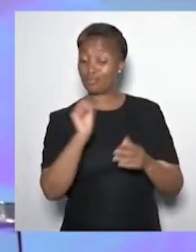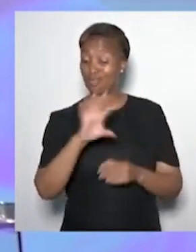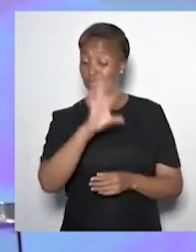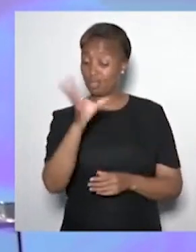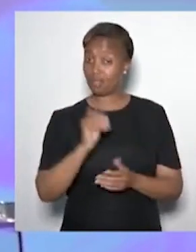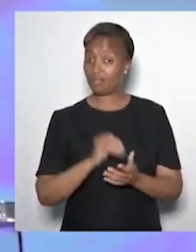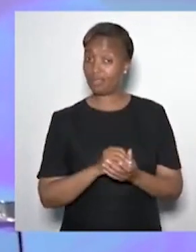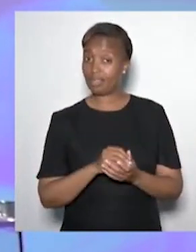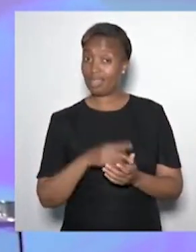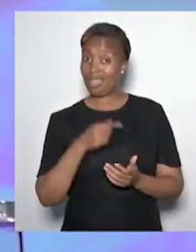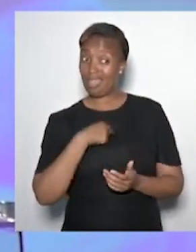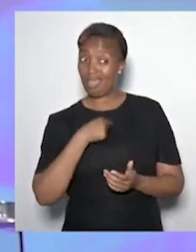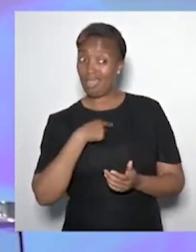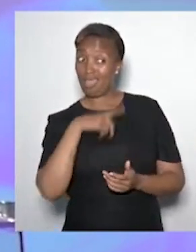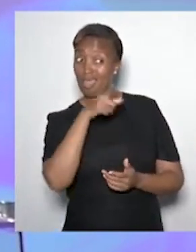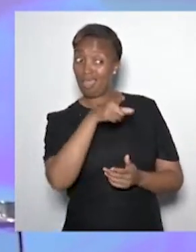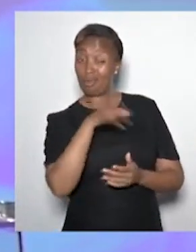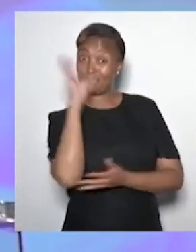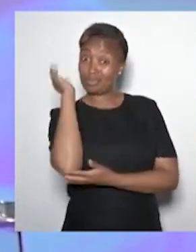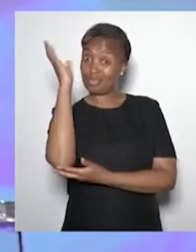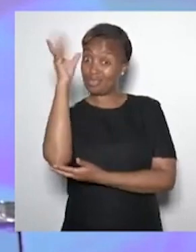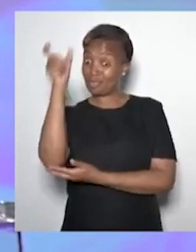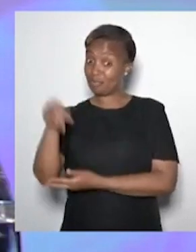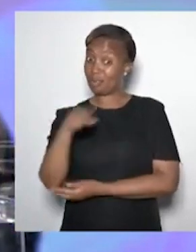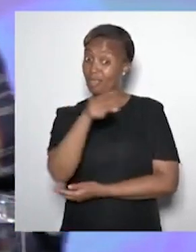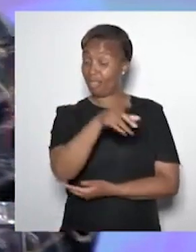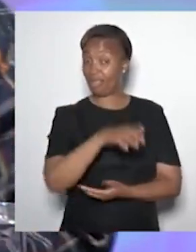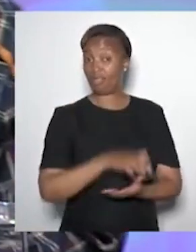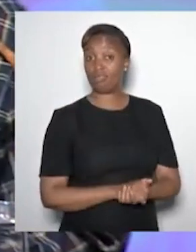Africa, I was the keynote speaker.